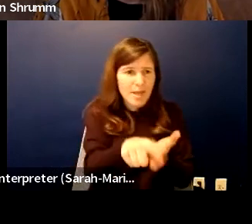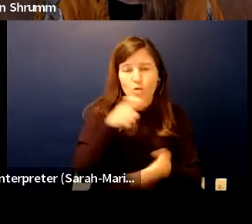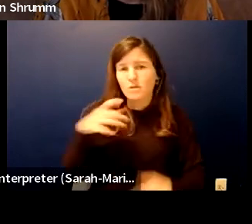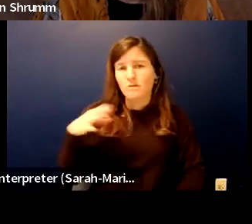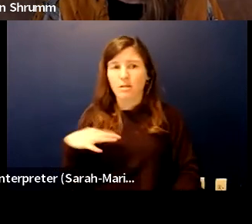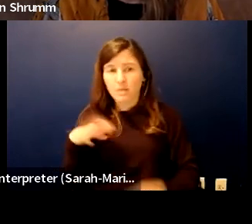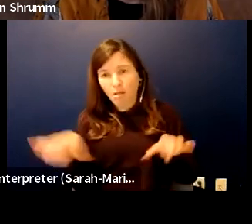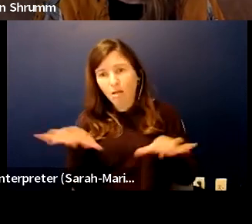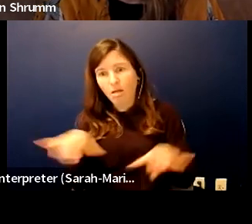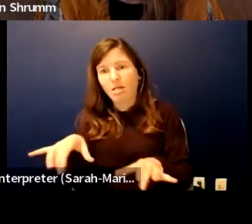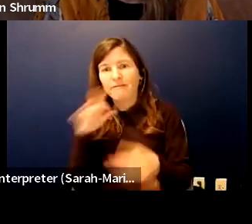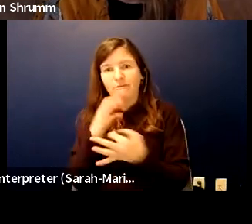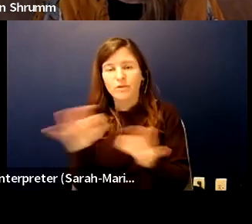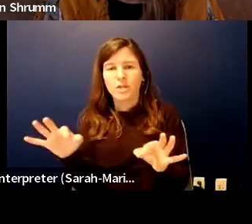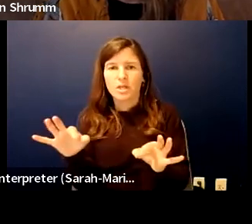volunteer labor,